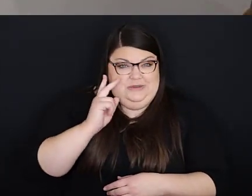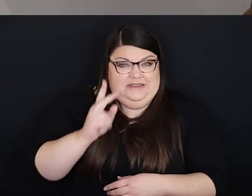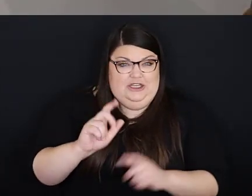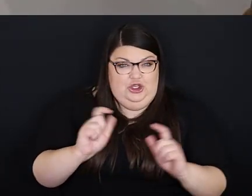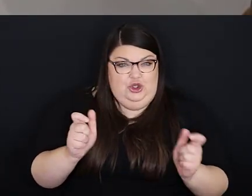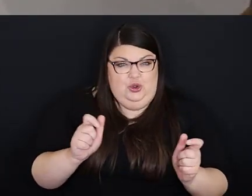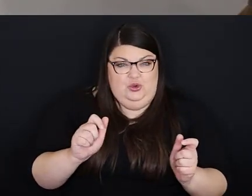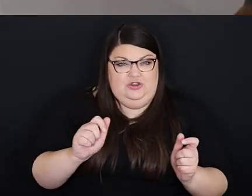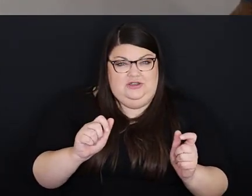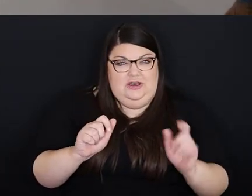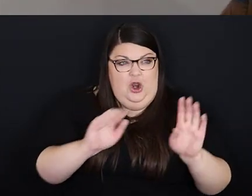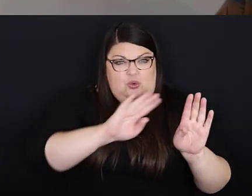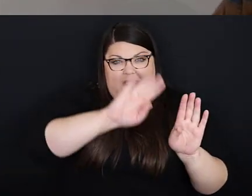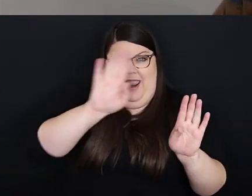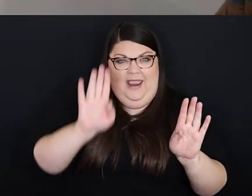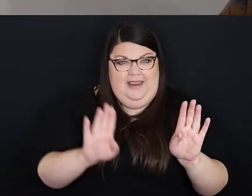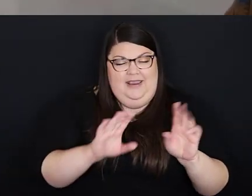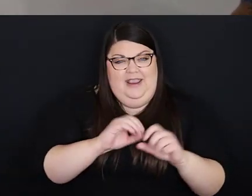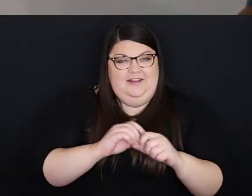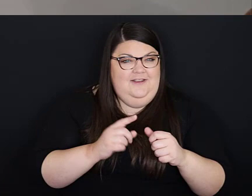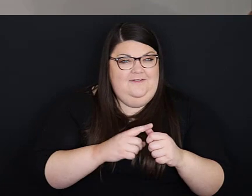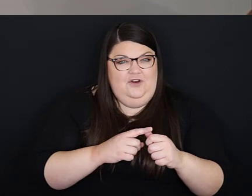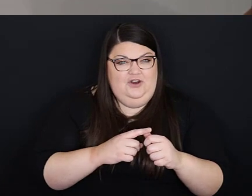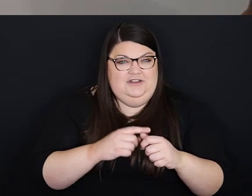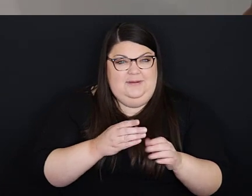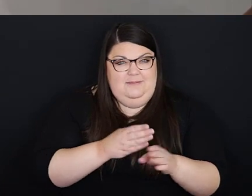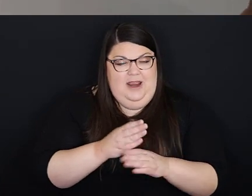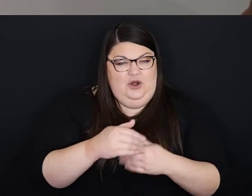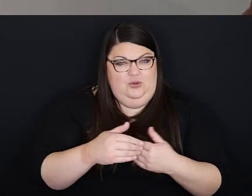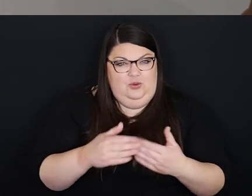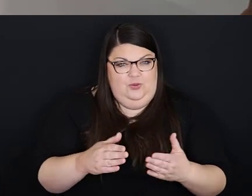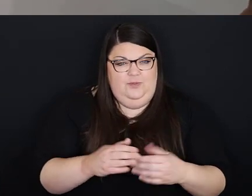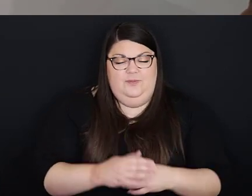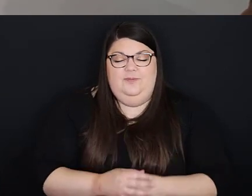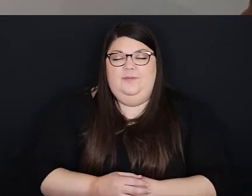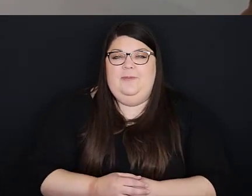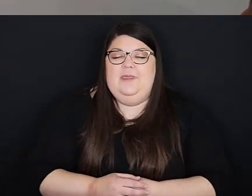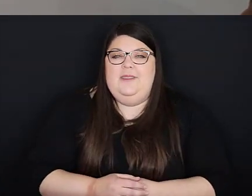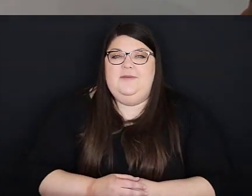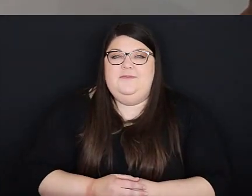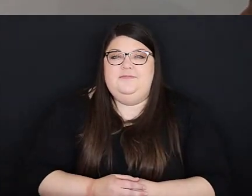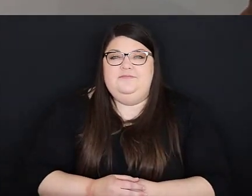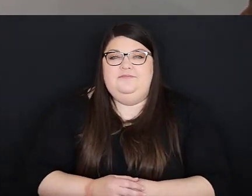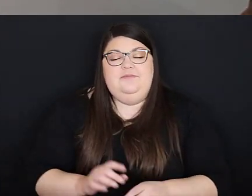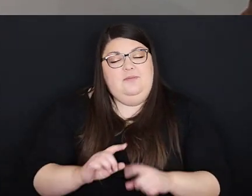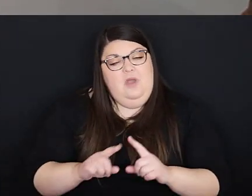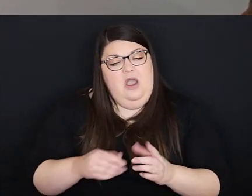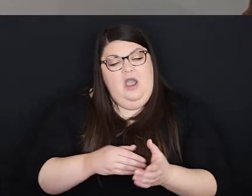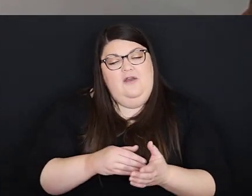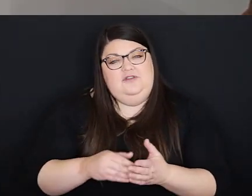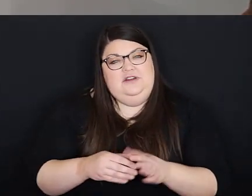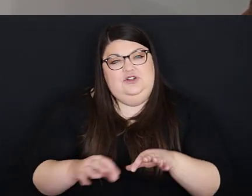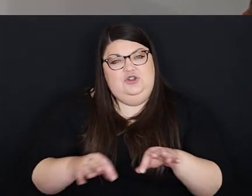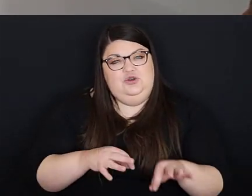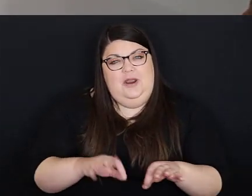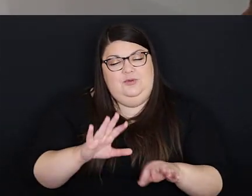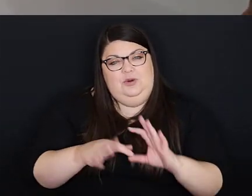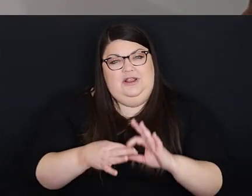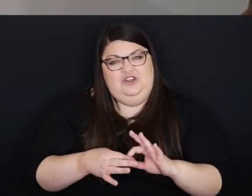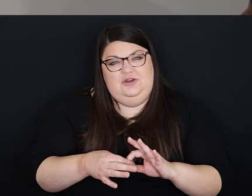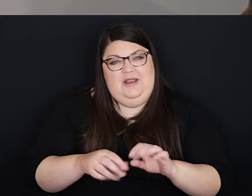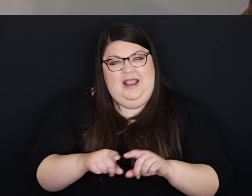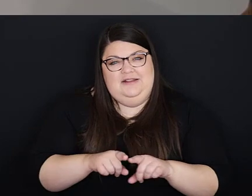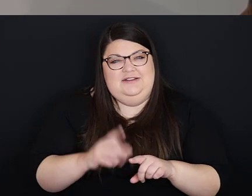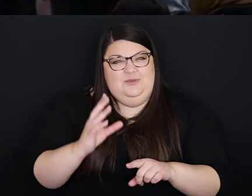huge array of them in the first main room of the show. But you often did describe your relationship with the machine as